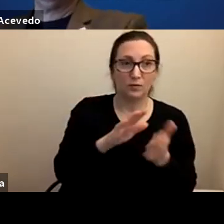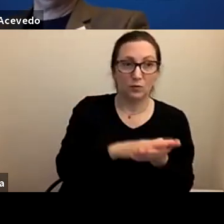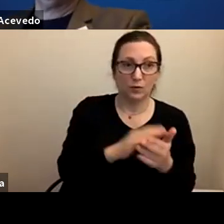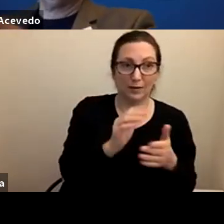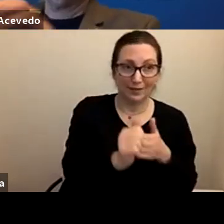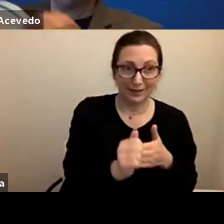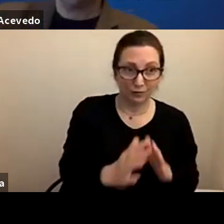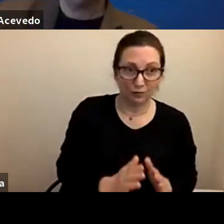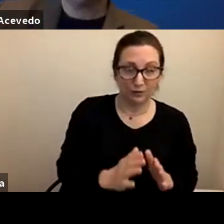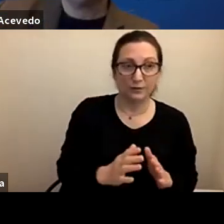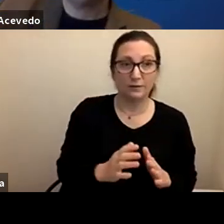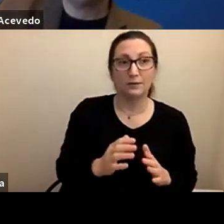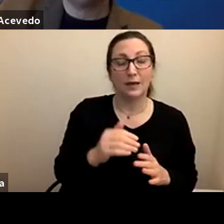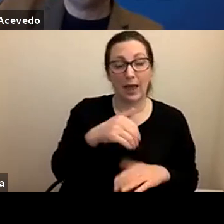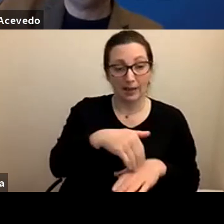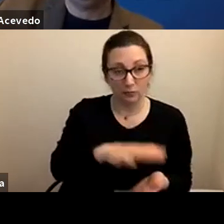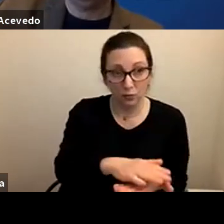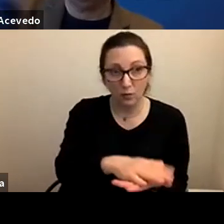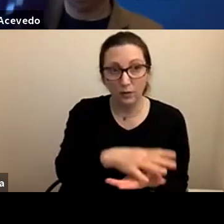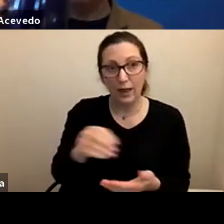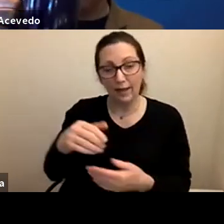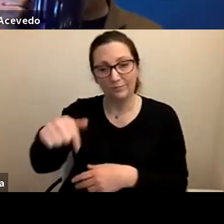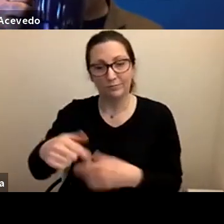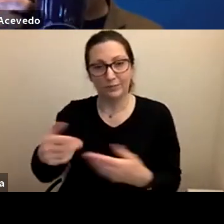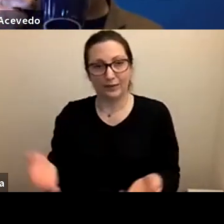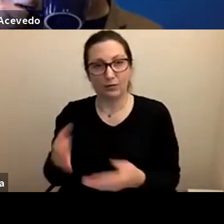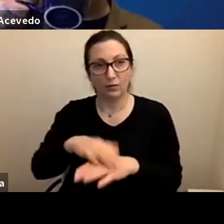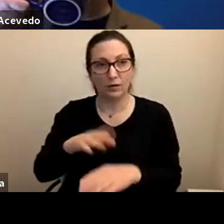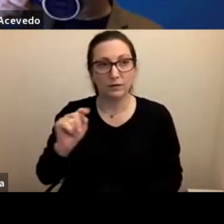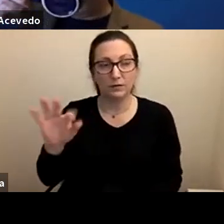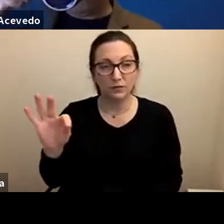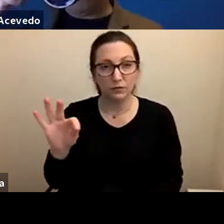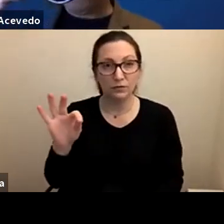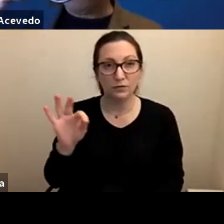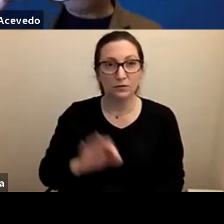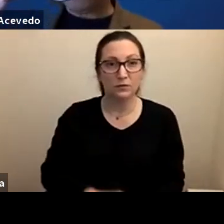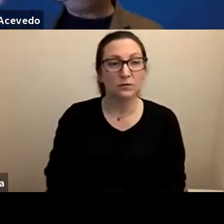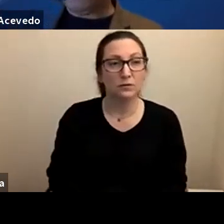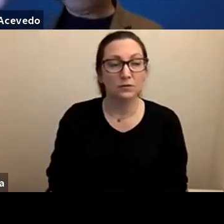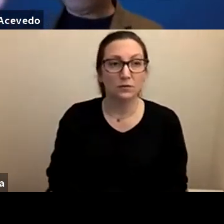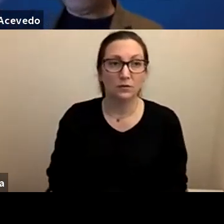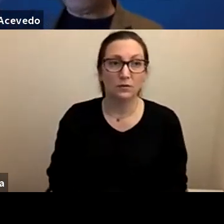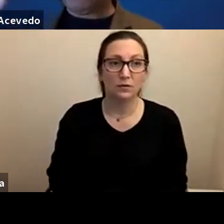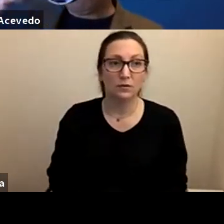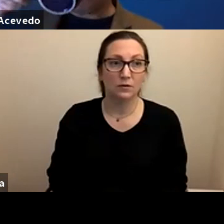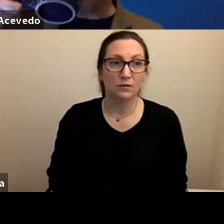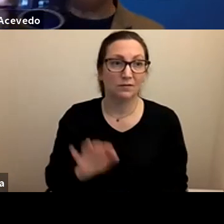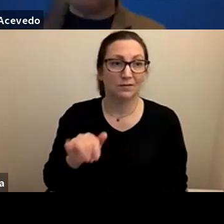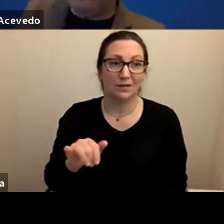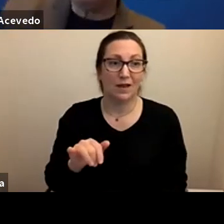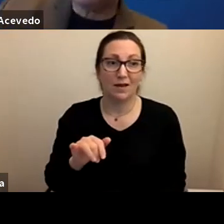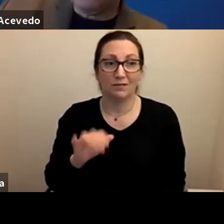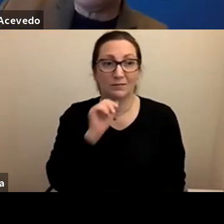force, right? And it is it's ultimately not our charge,